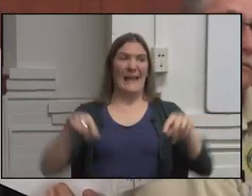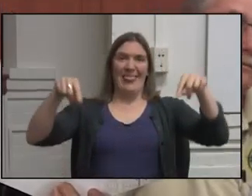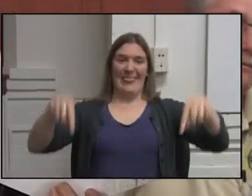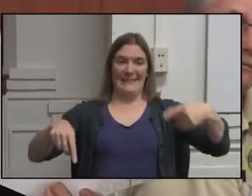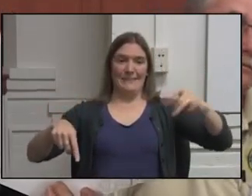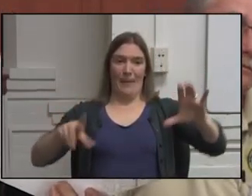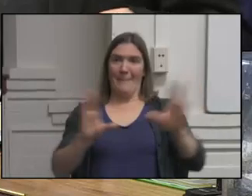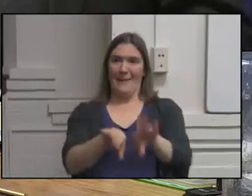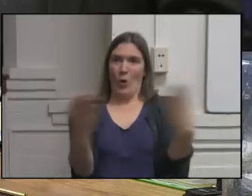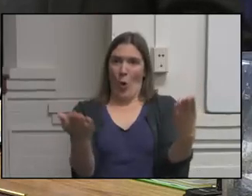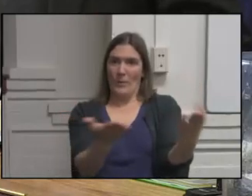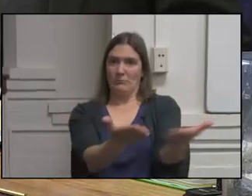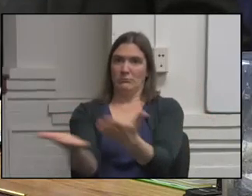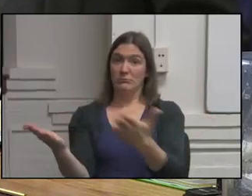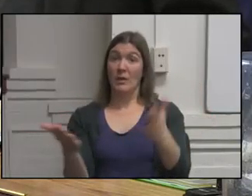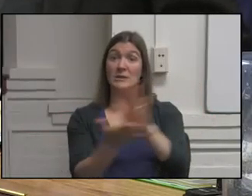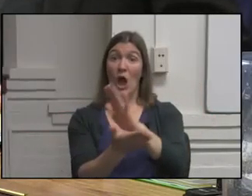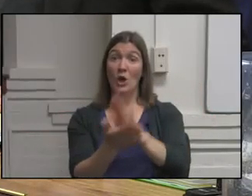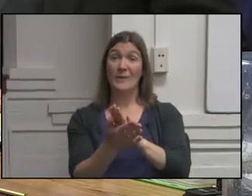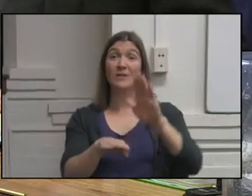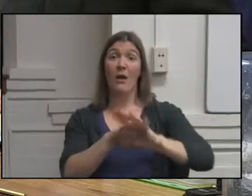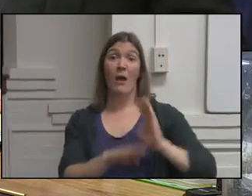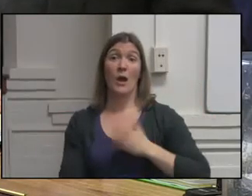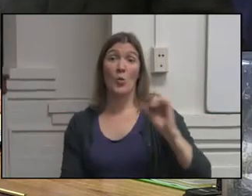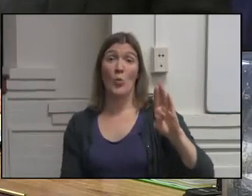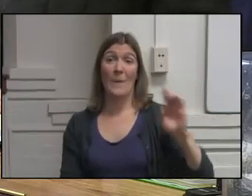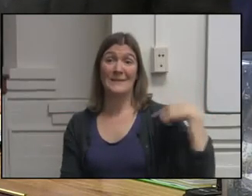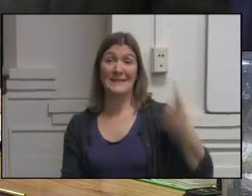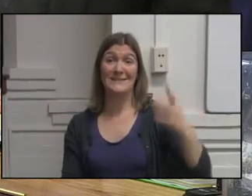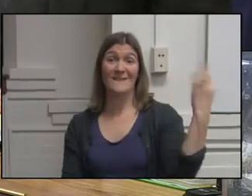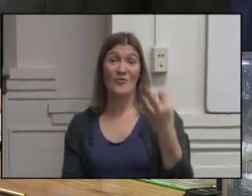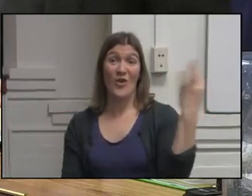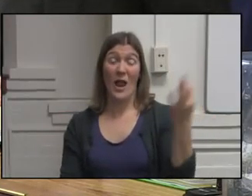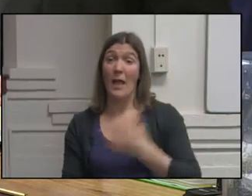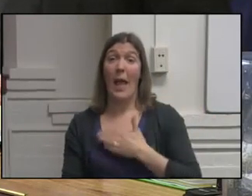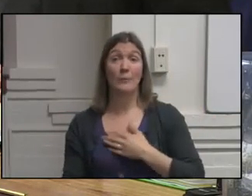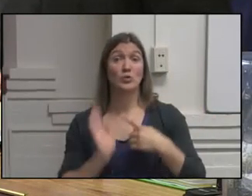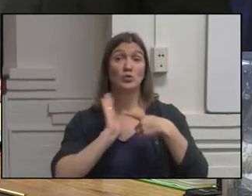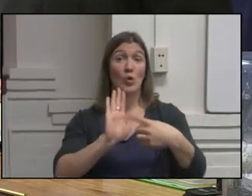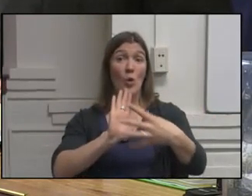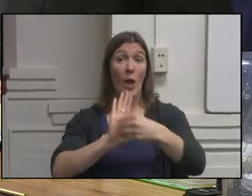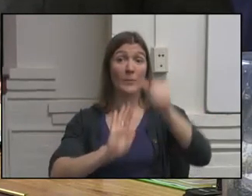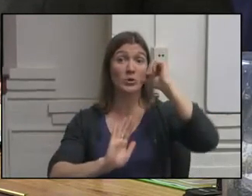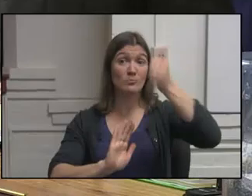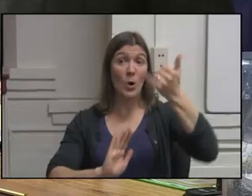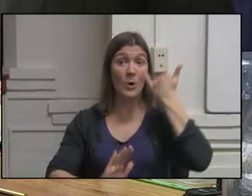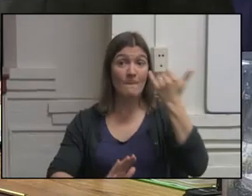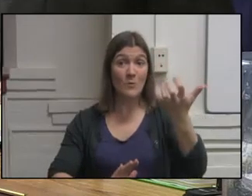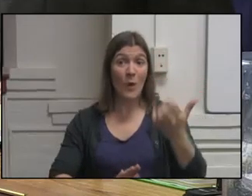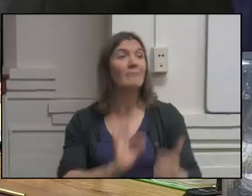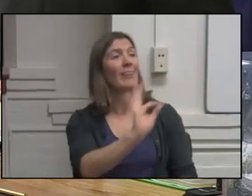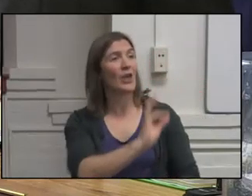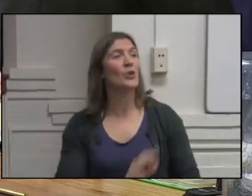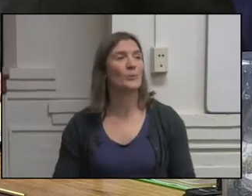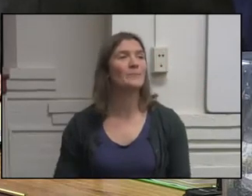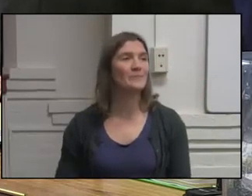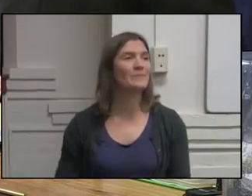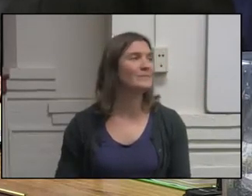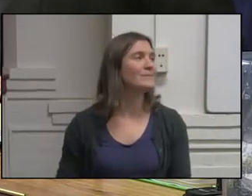public session, and the documents have been on the town's website since Friday, and we'd be happy to provide copies to you tomorrow if you want to thank you. Take a look at the